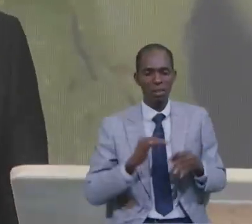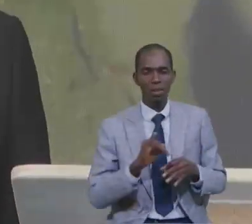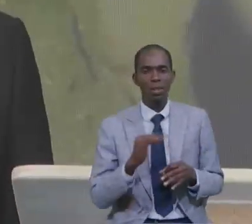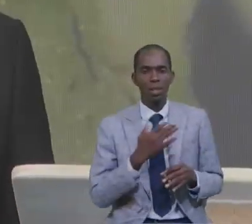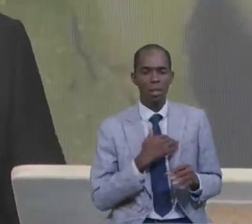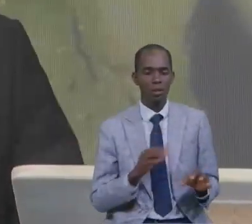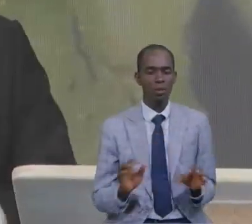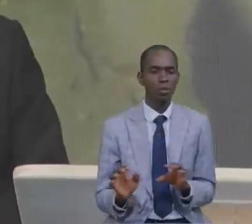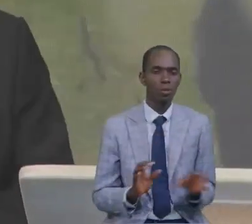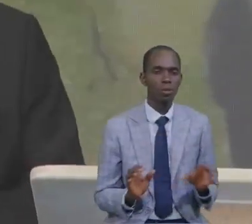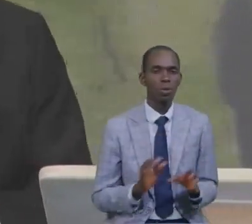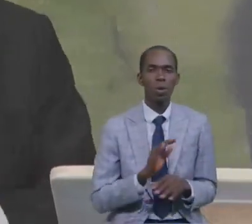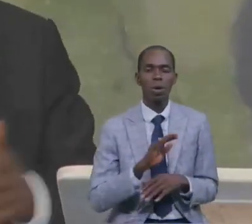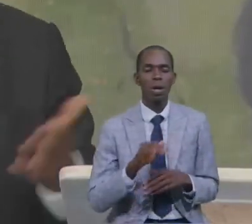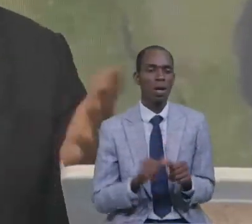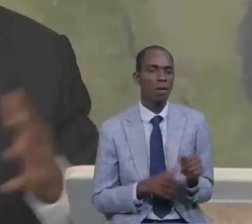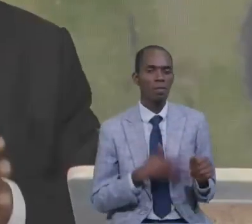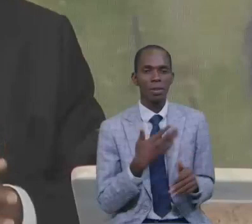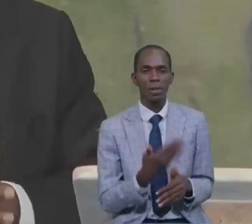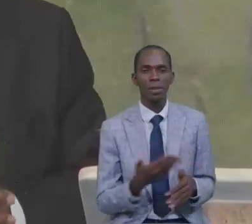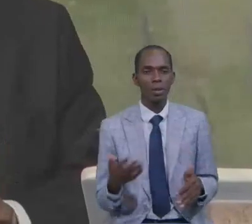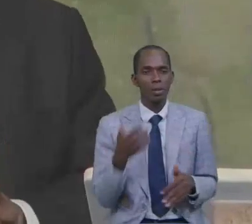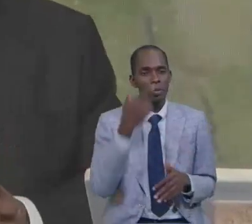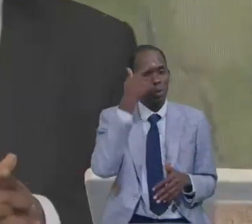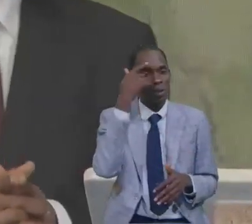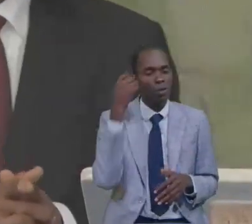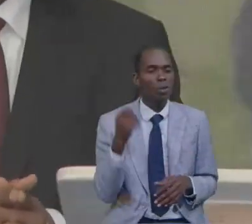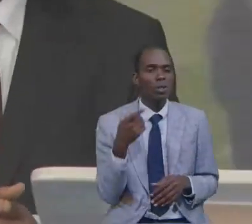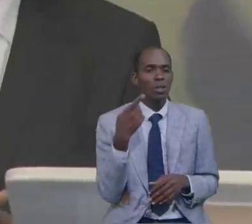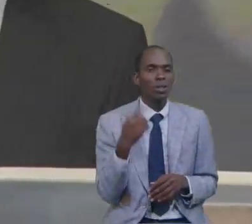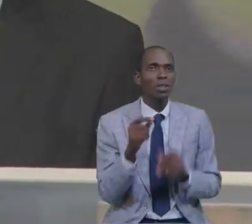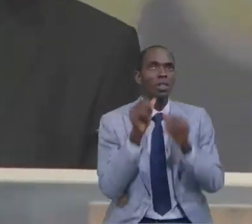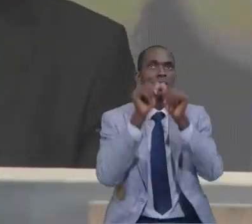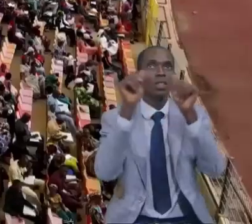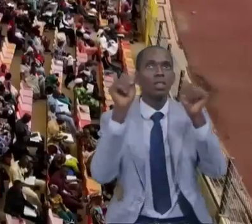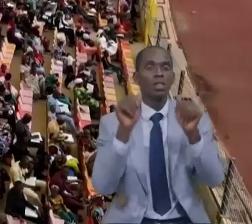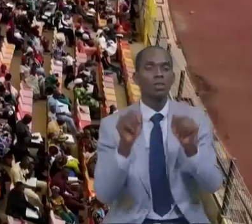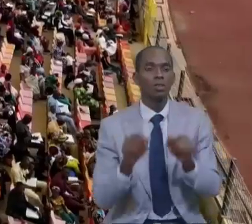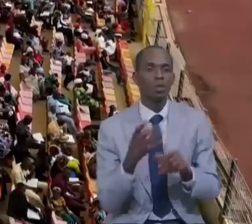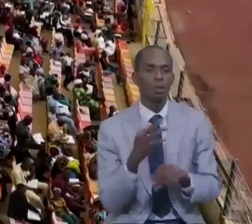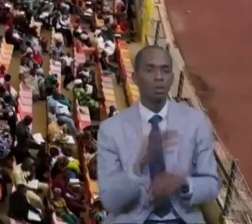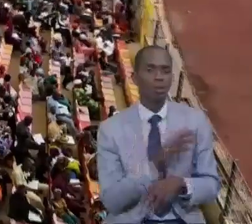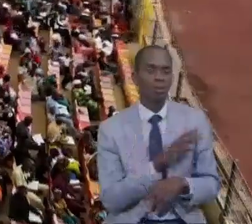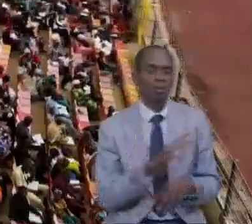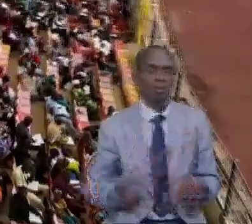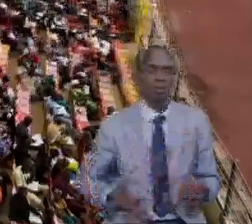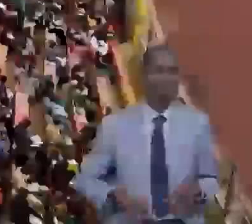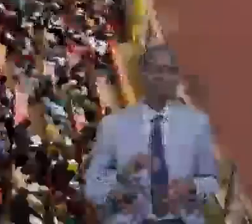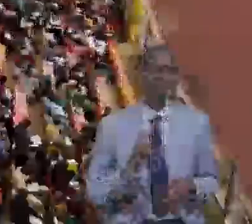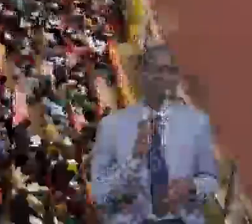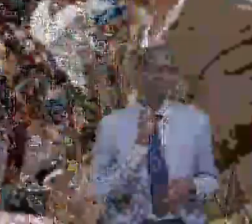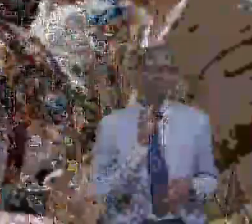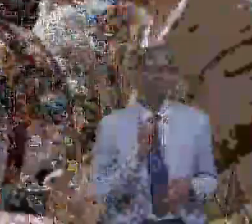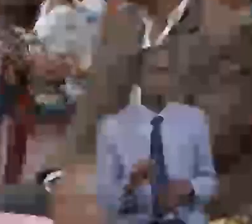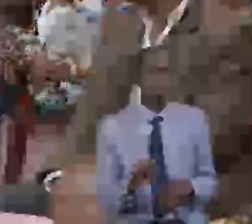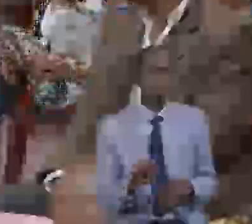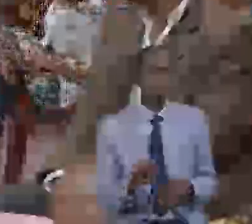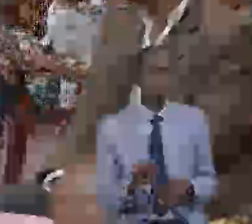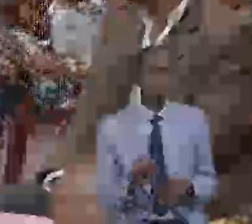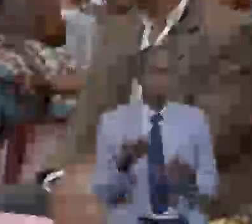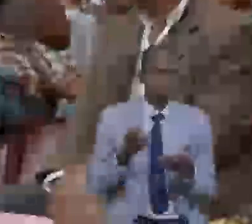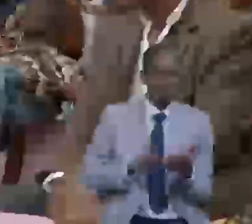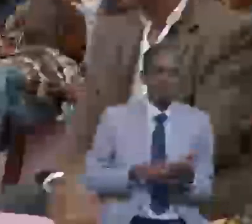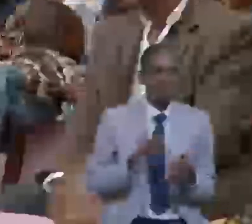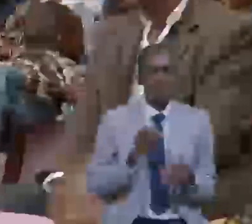is imprinted in us. See, confirmation of the new covenant.